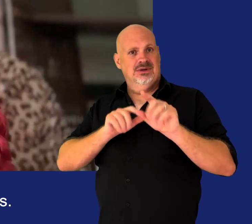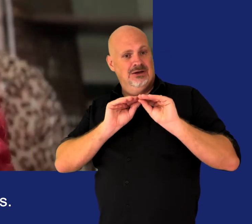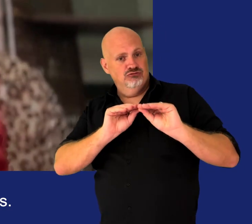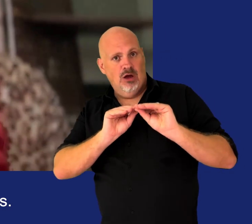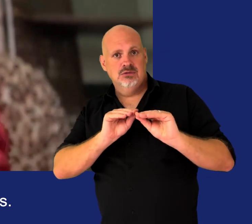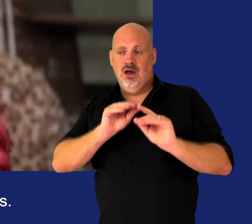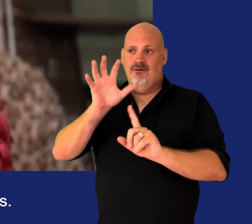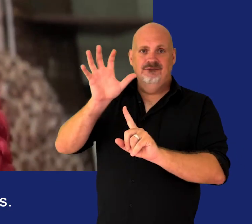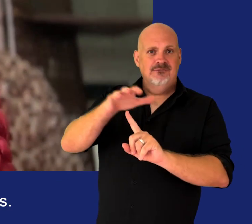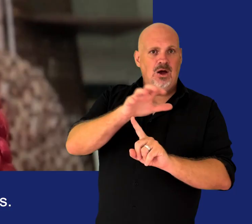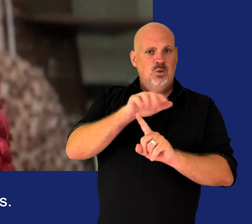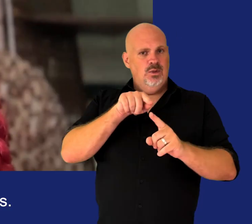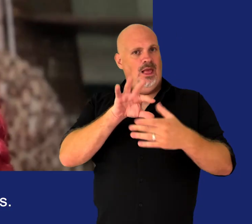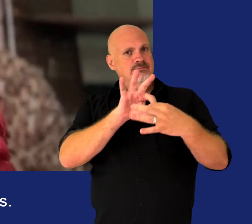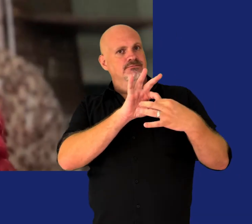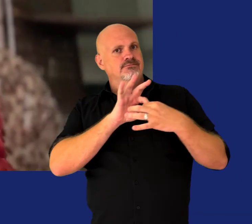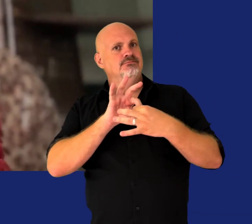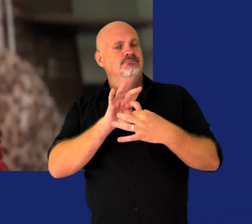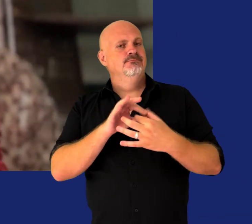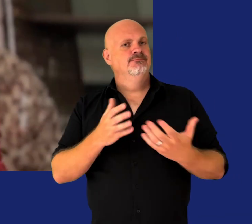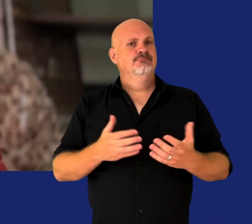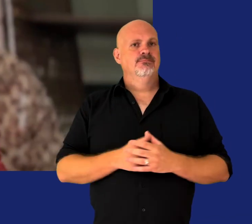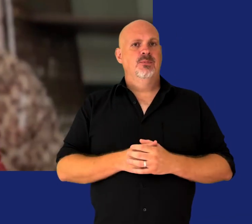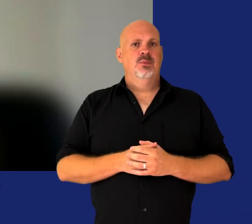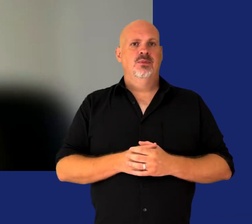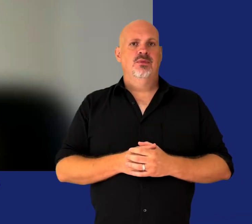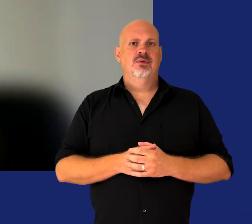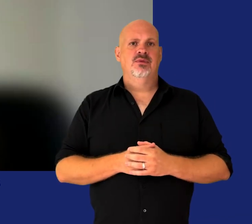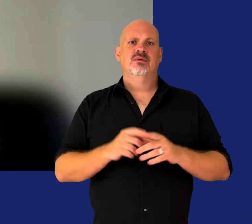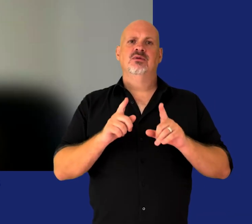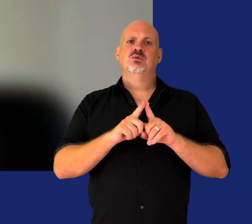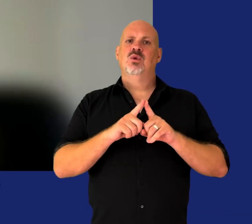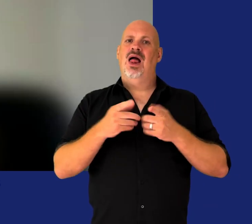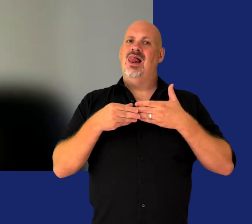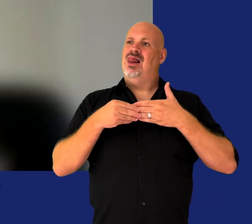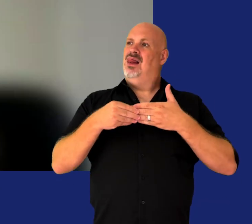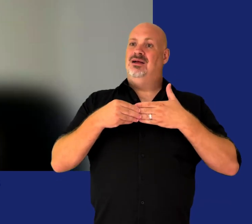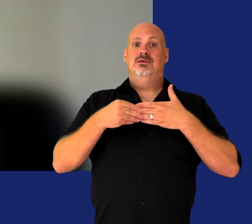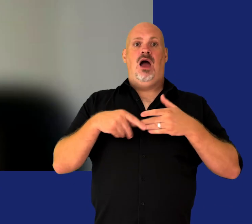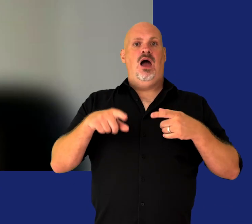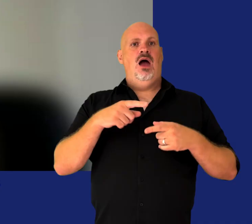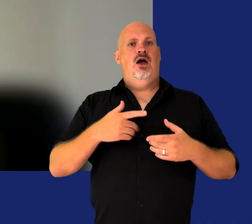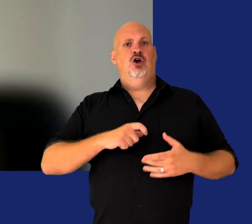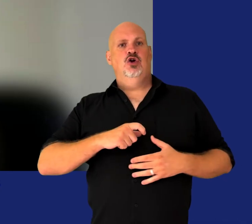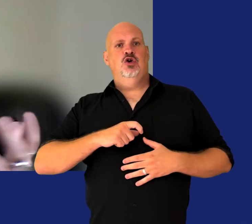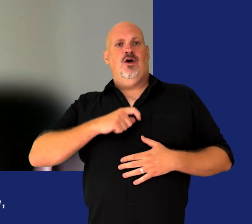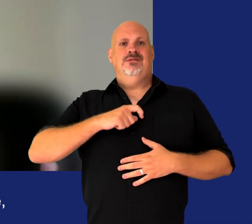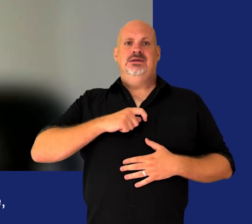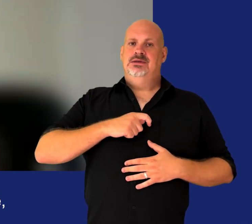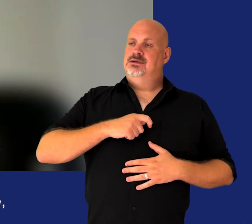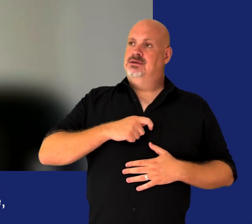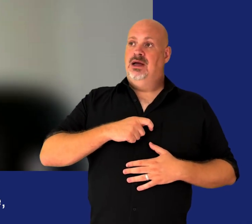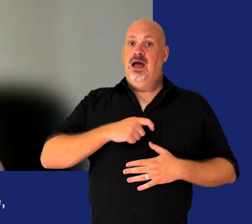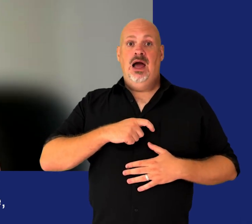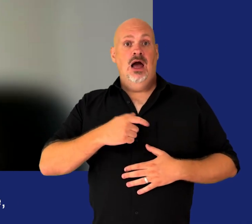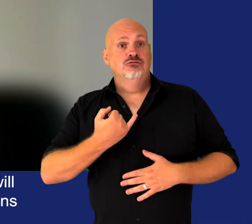and other instructors and the venues. And I expect it's about the leaders having the confidence to, if they don't